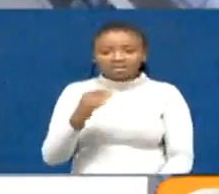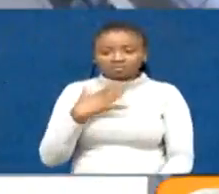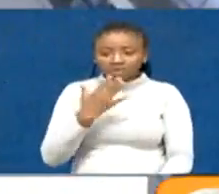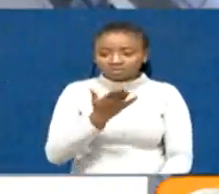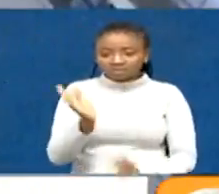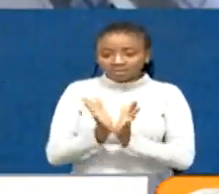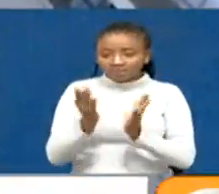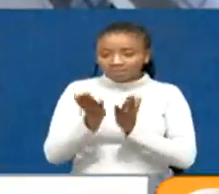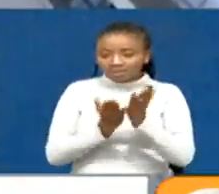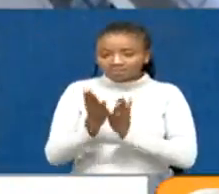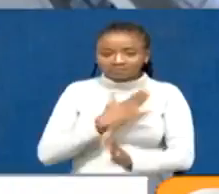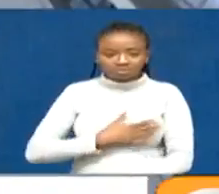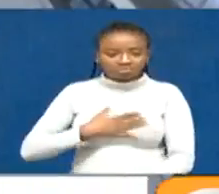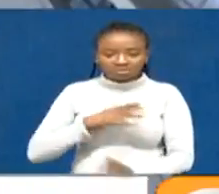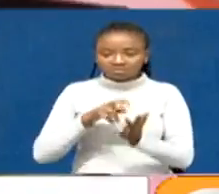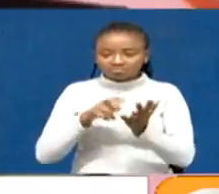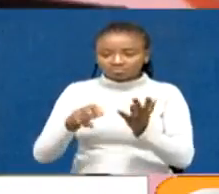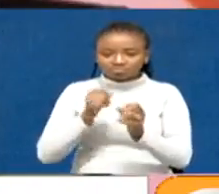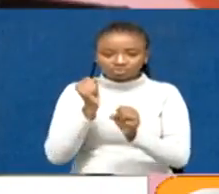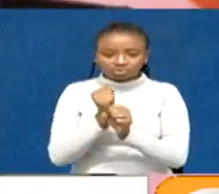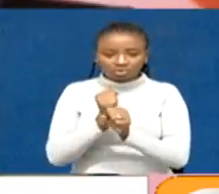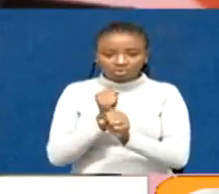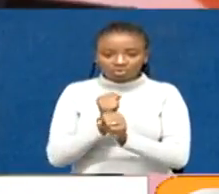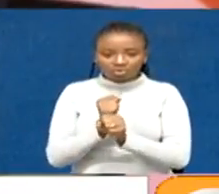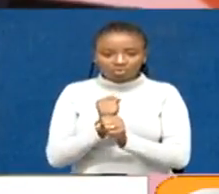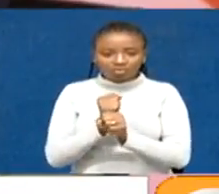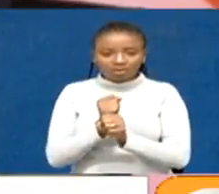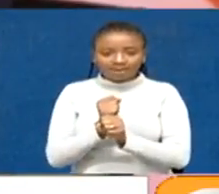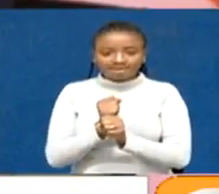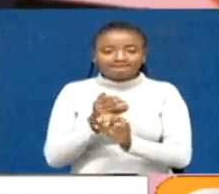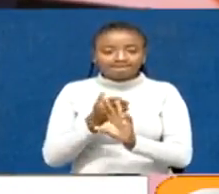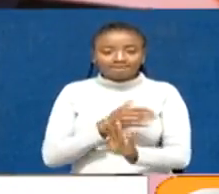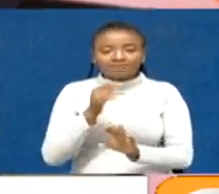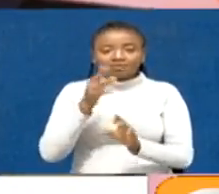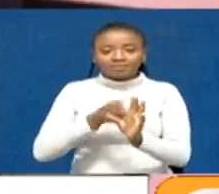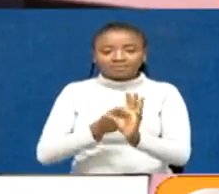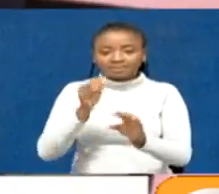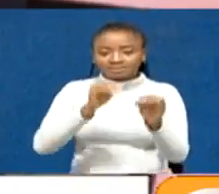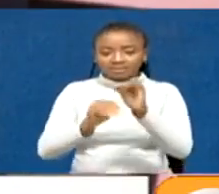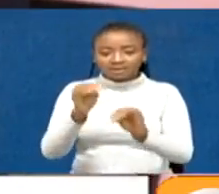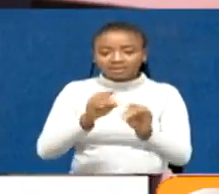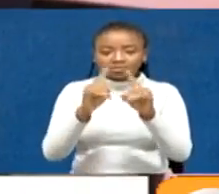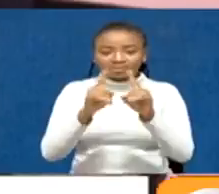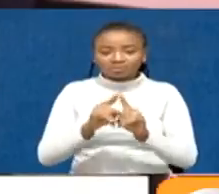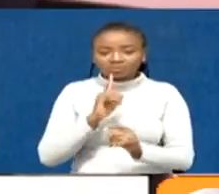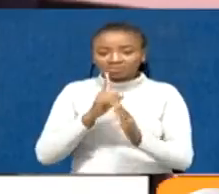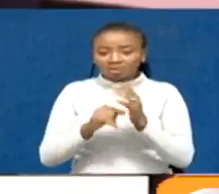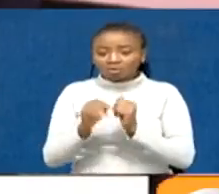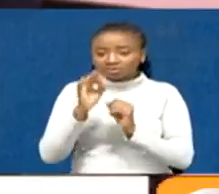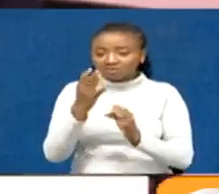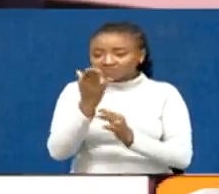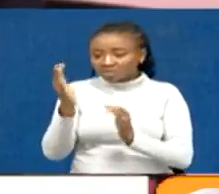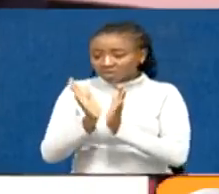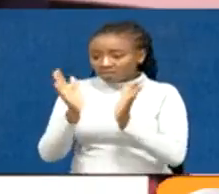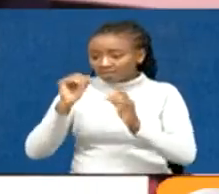to quit office 6 months to elections unlawful. Justice Njagi Marete ruled the requirement for a public officer who intends